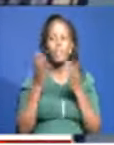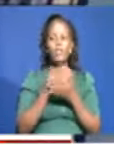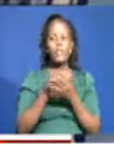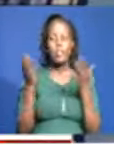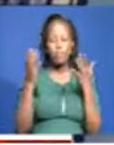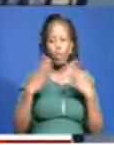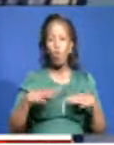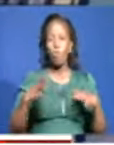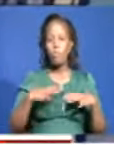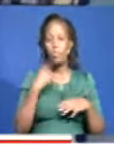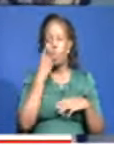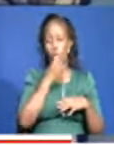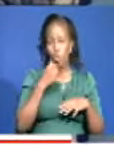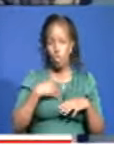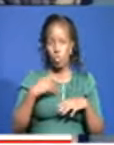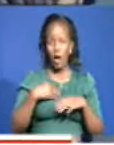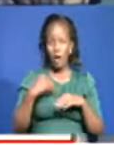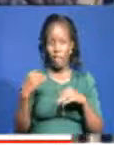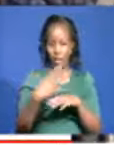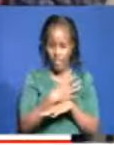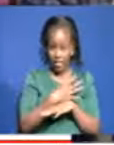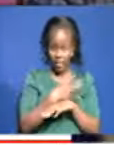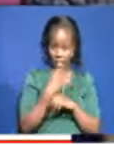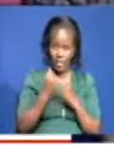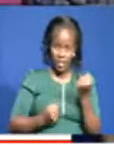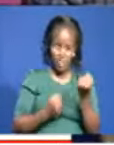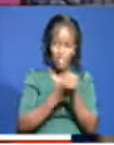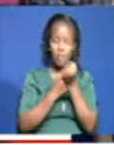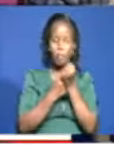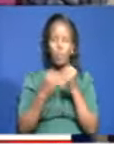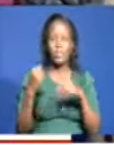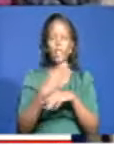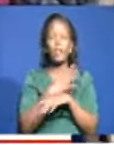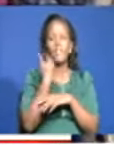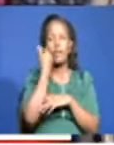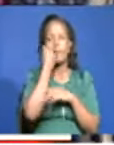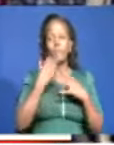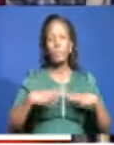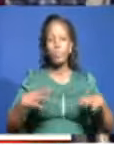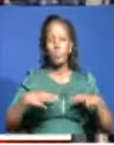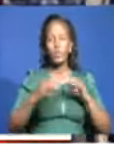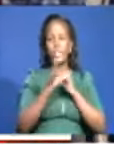colorectal cancer in support of cancer patients in the country.